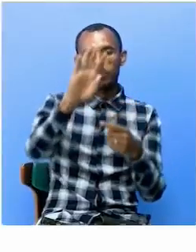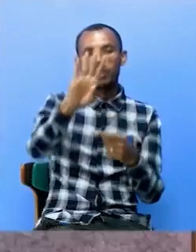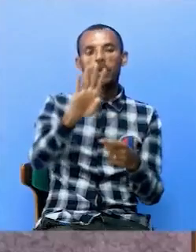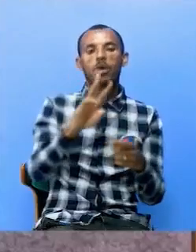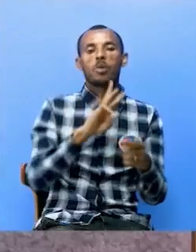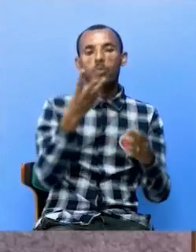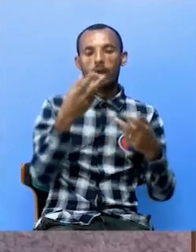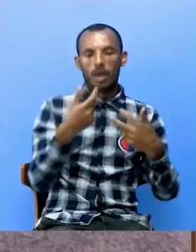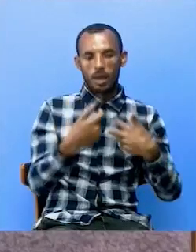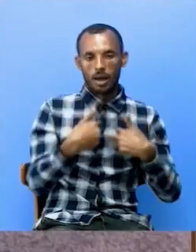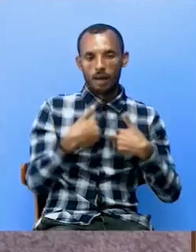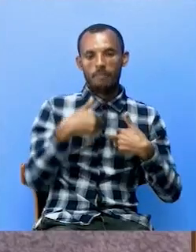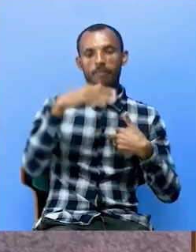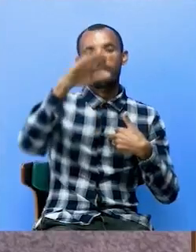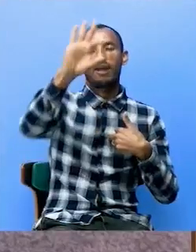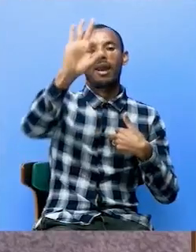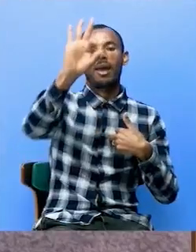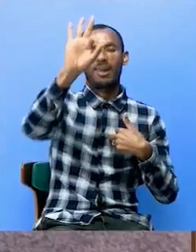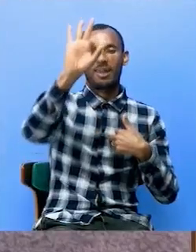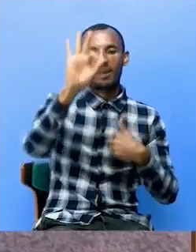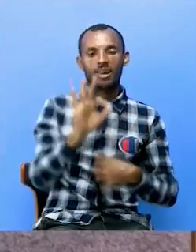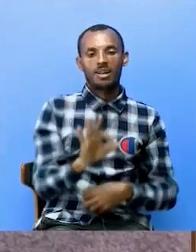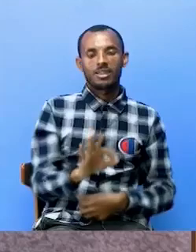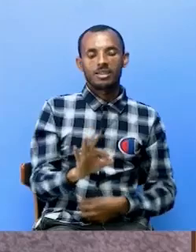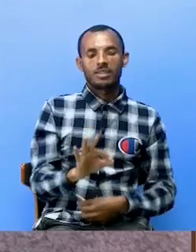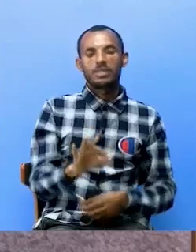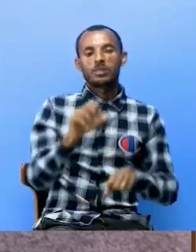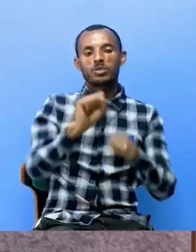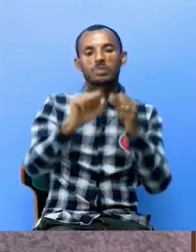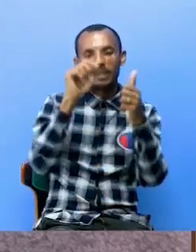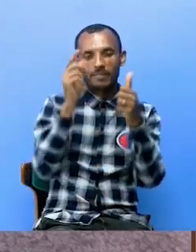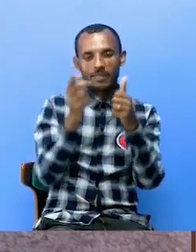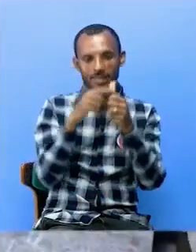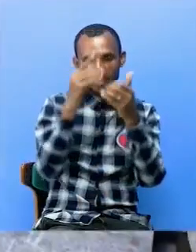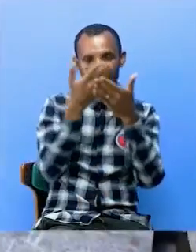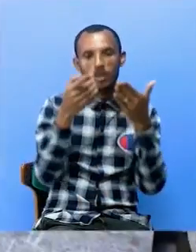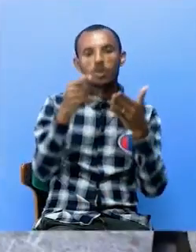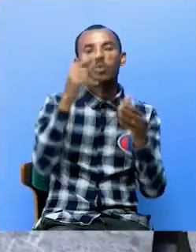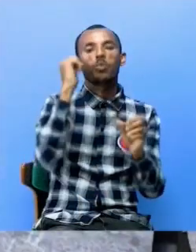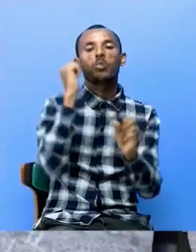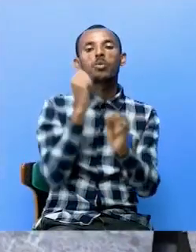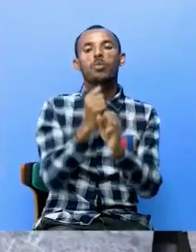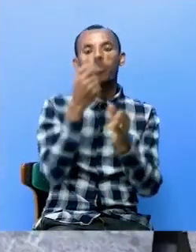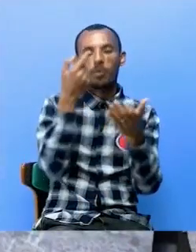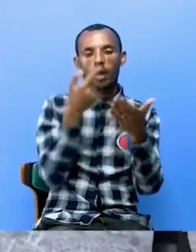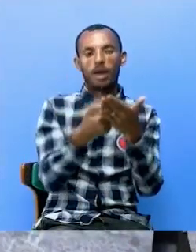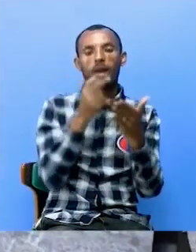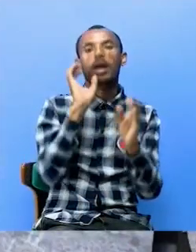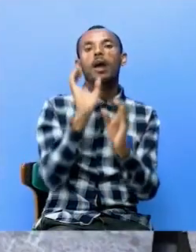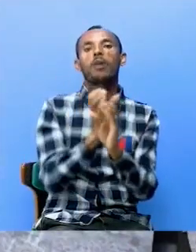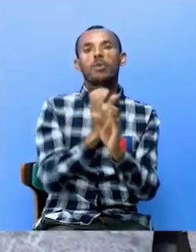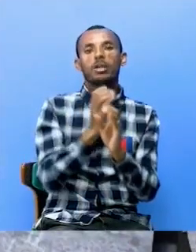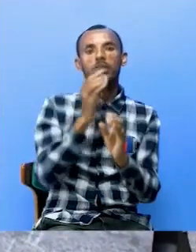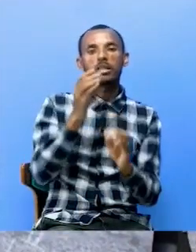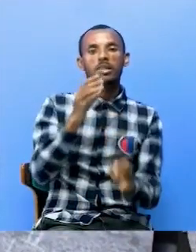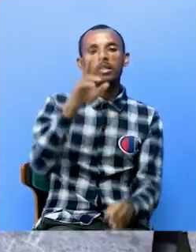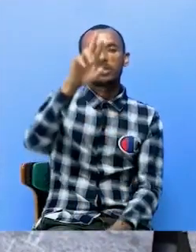we have 9. Okay, so the first thing that you need to do here to calculate the square